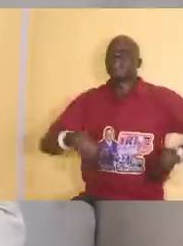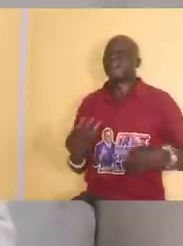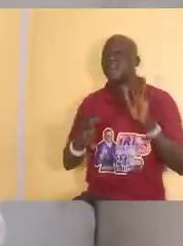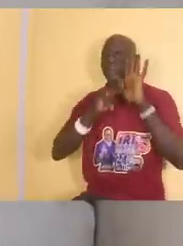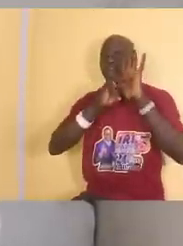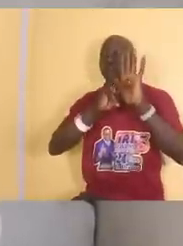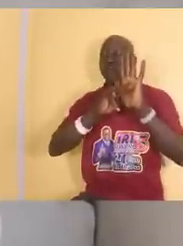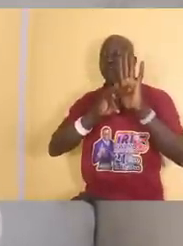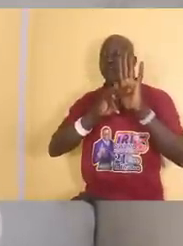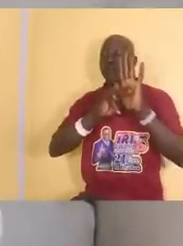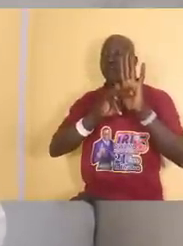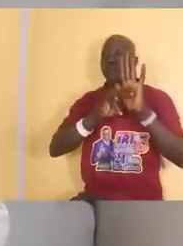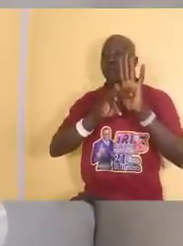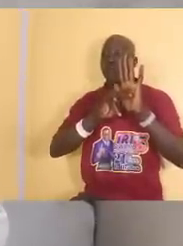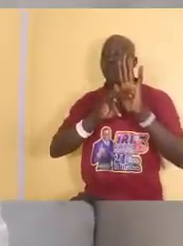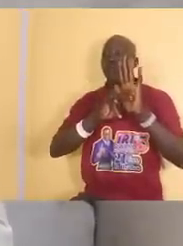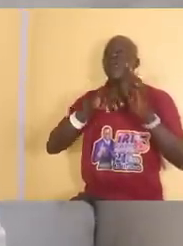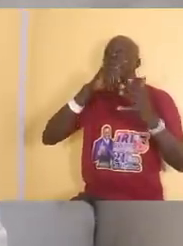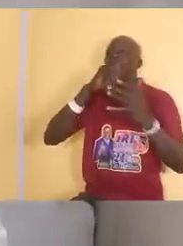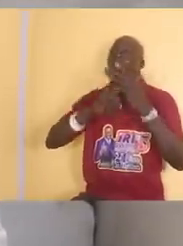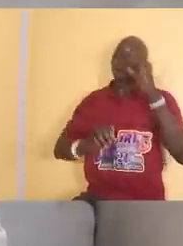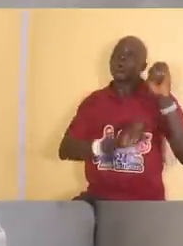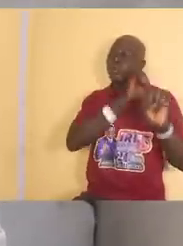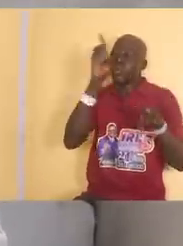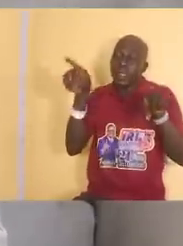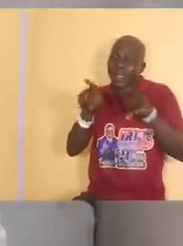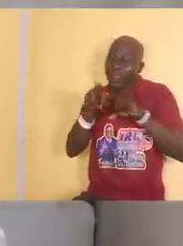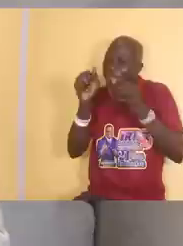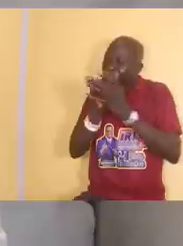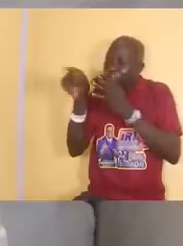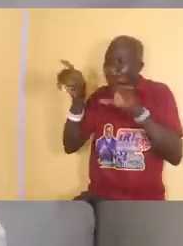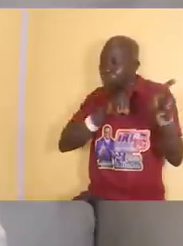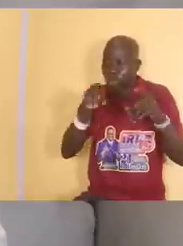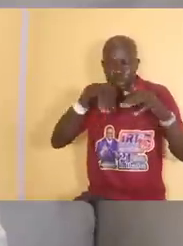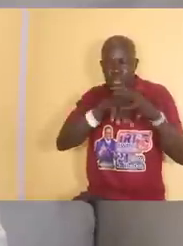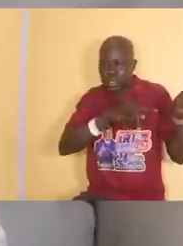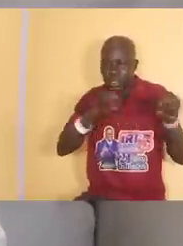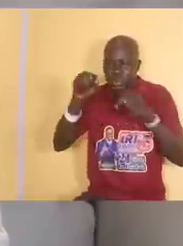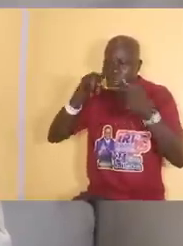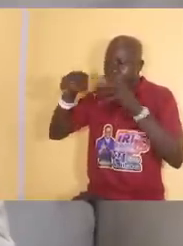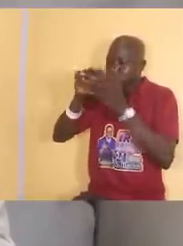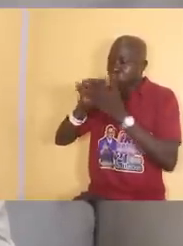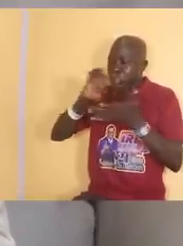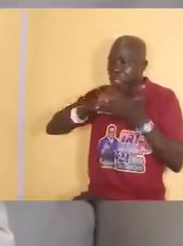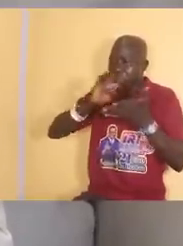fault. Amen. The love will manifest. Oh, come. That will transfer to the account today.